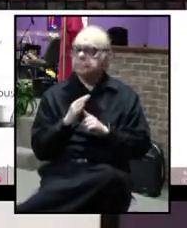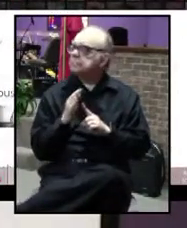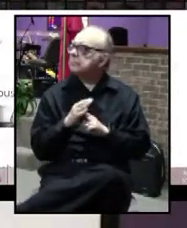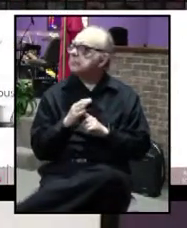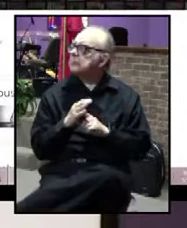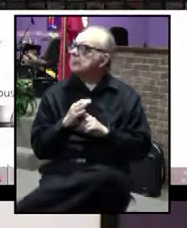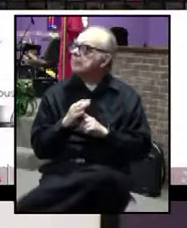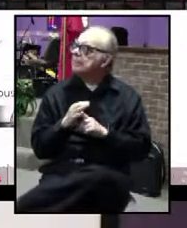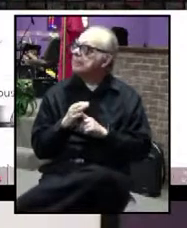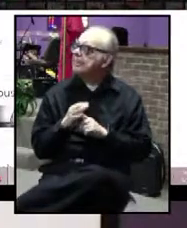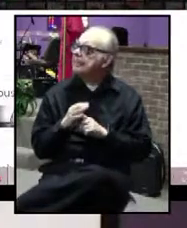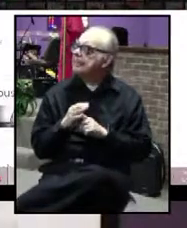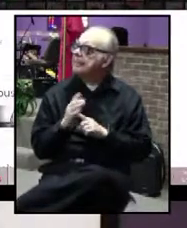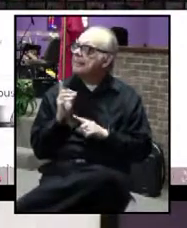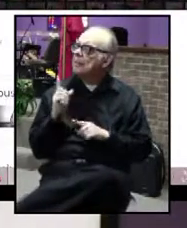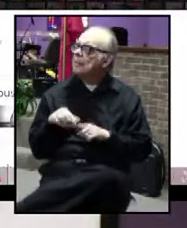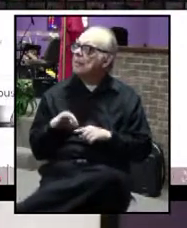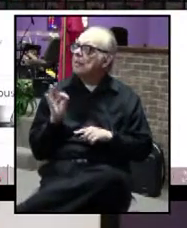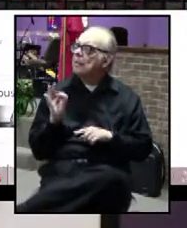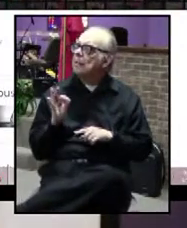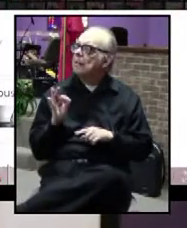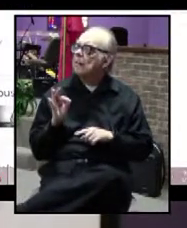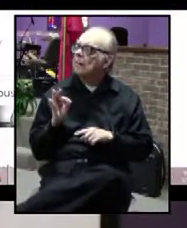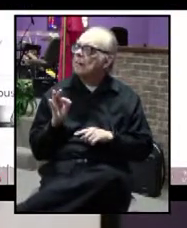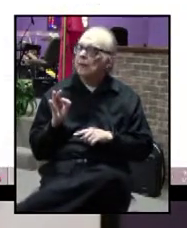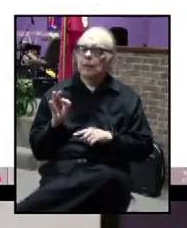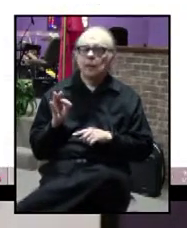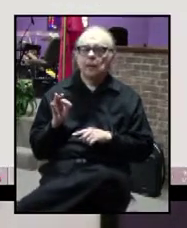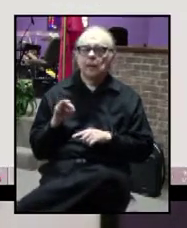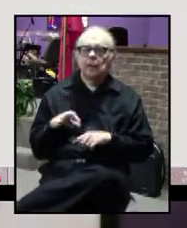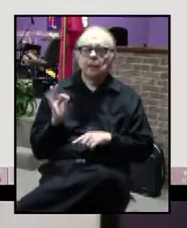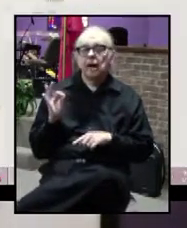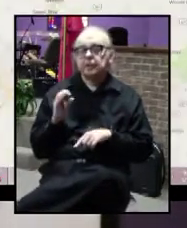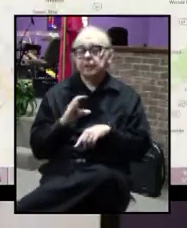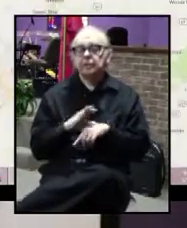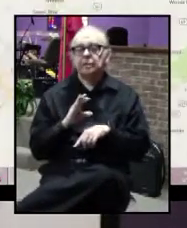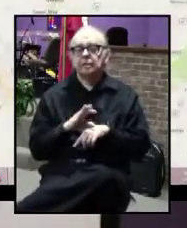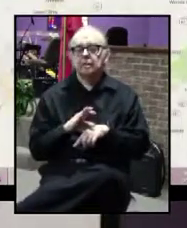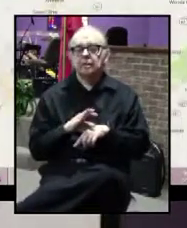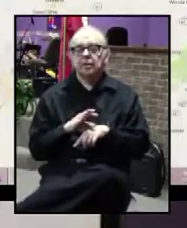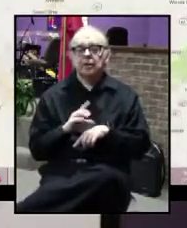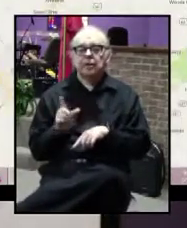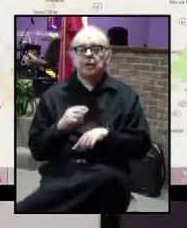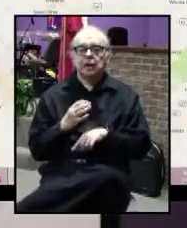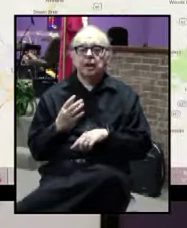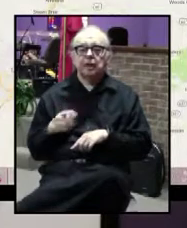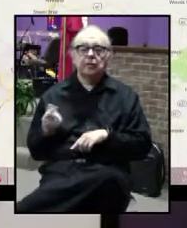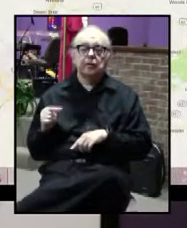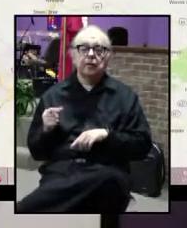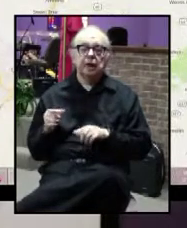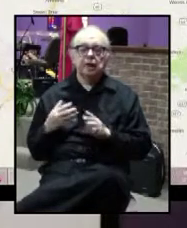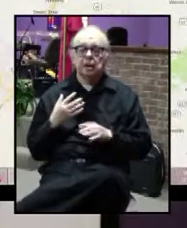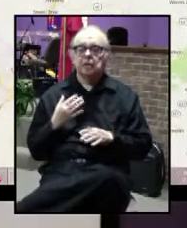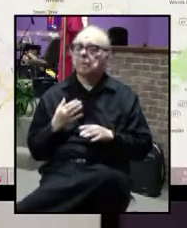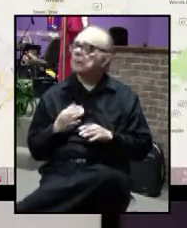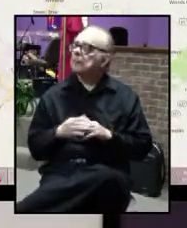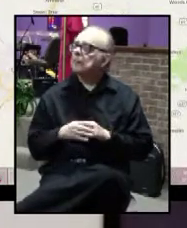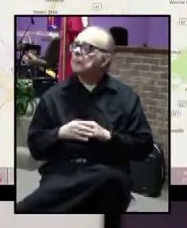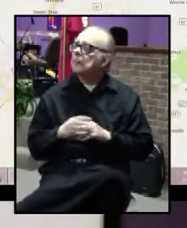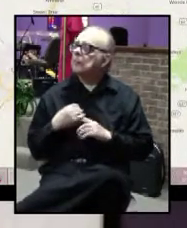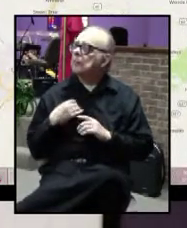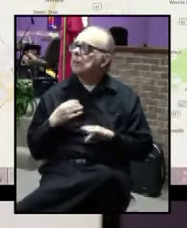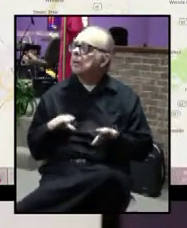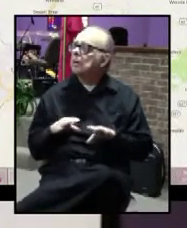Mark, what you'll find is up there, it says find a church in the green, okay? And what it'll